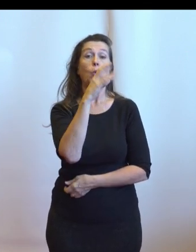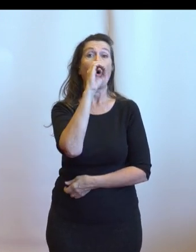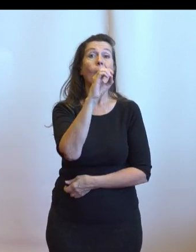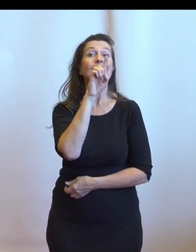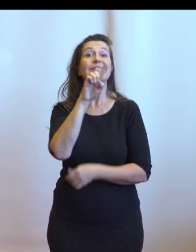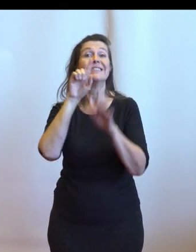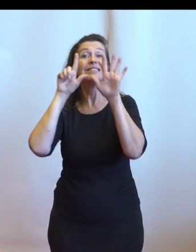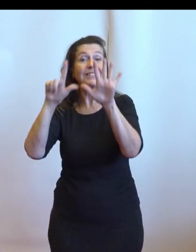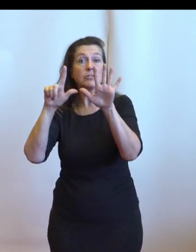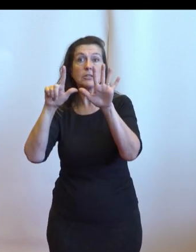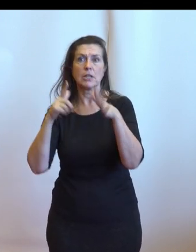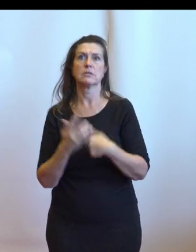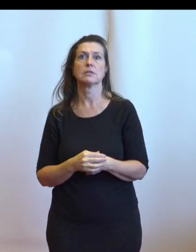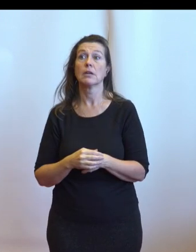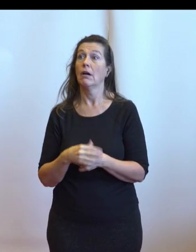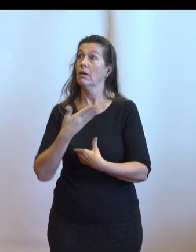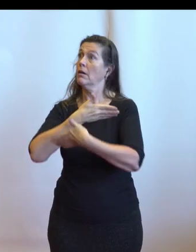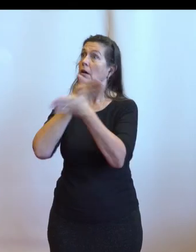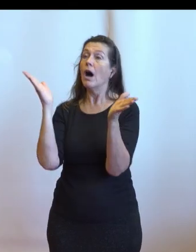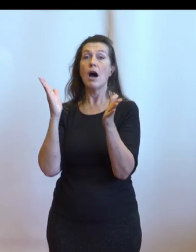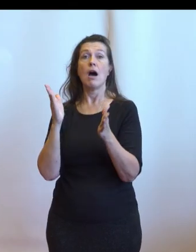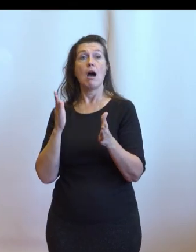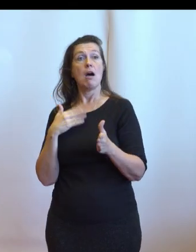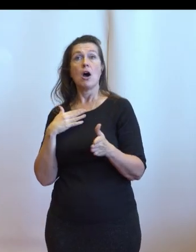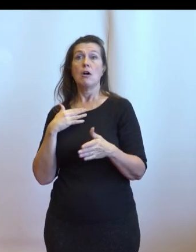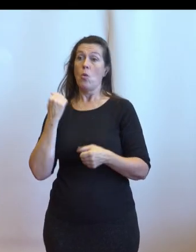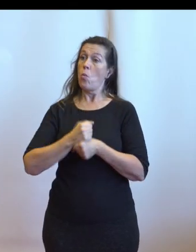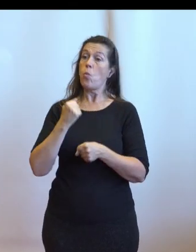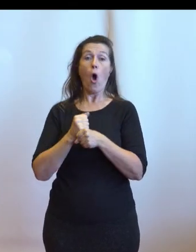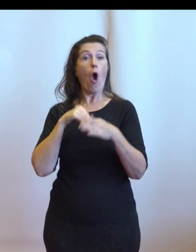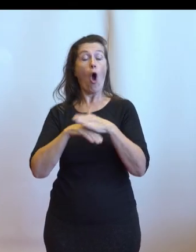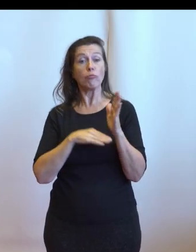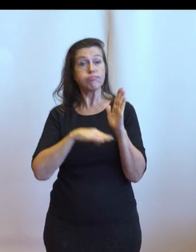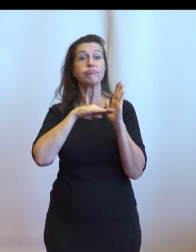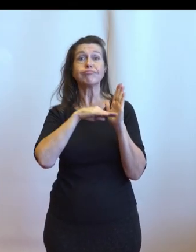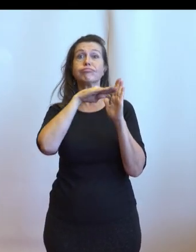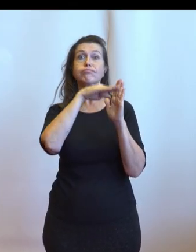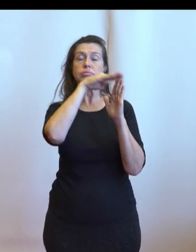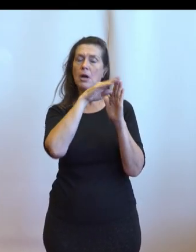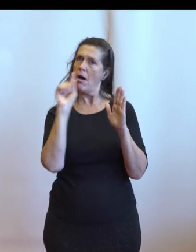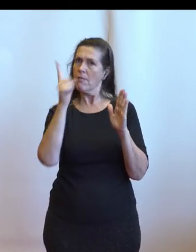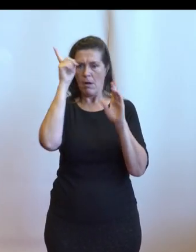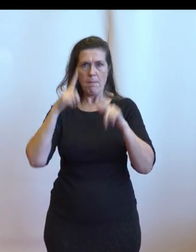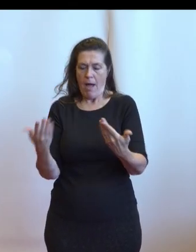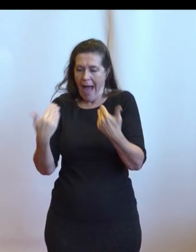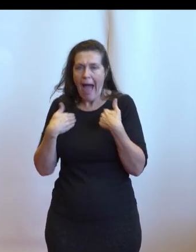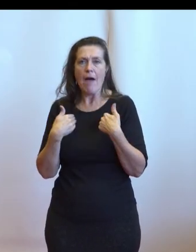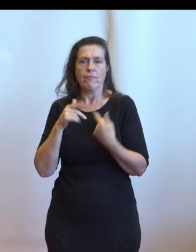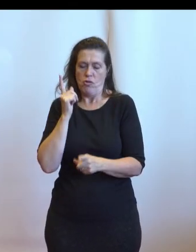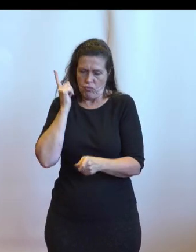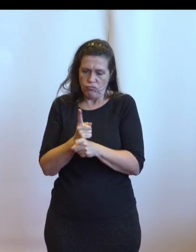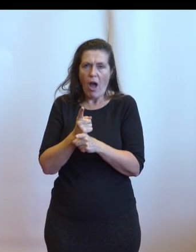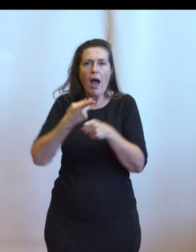2017, there is no way anyone can succeed in the workplace without having access to the right tools. At Accenture, we